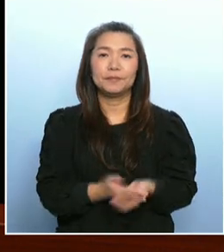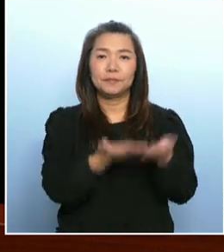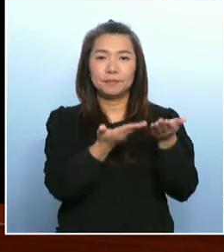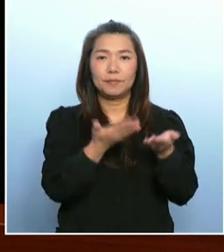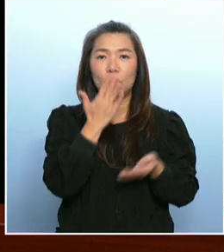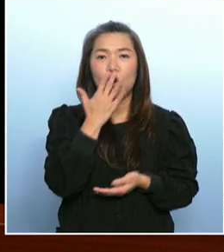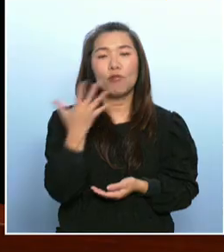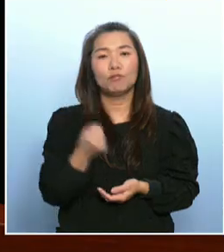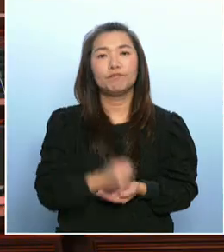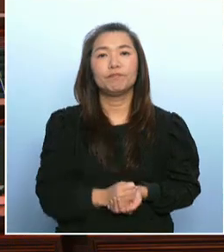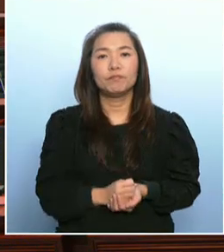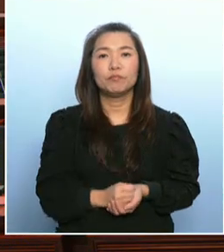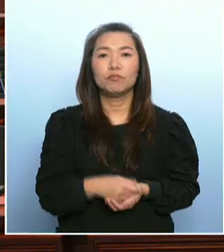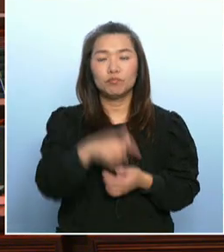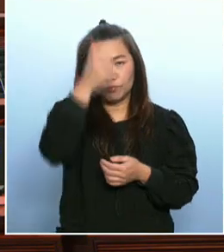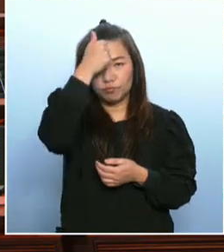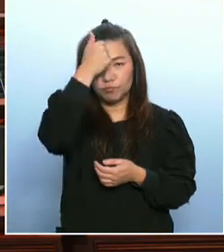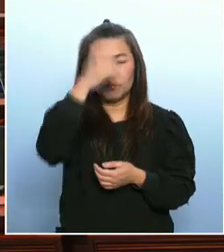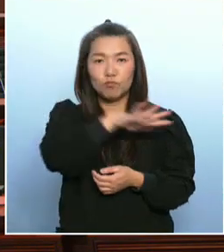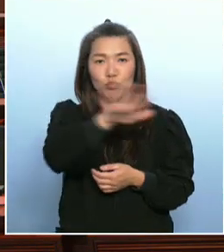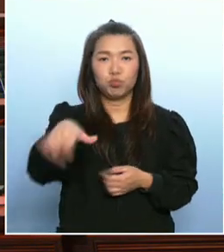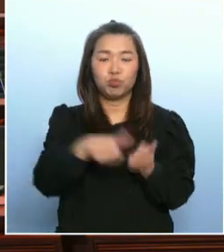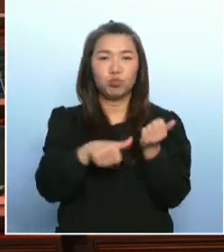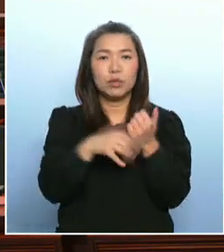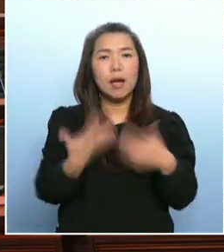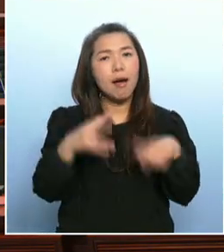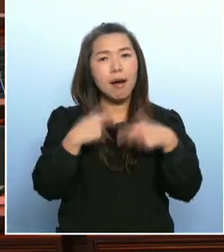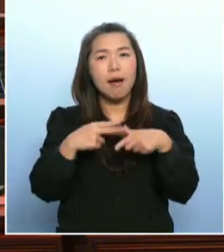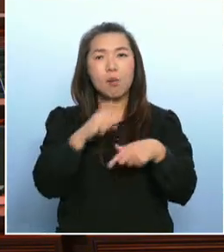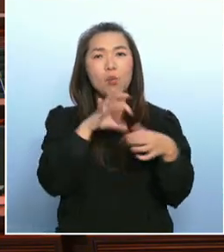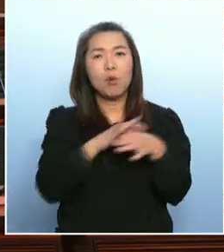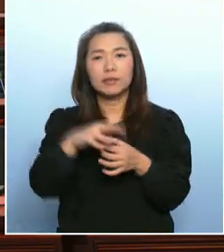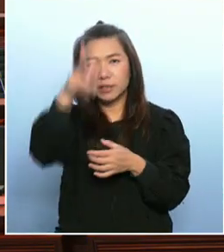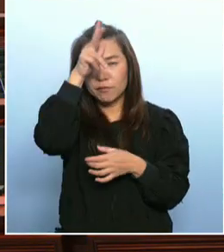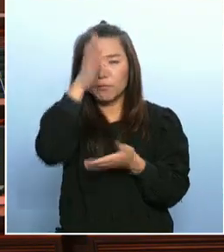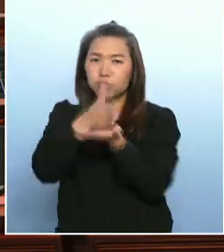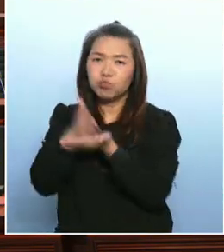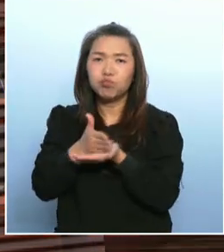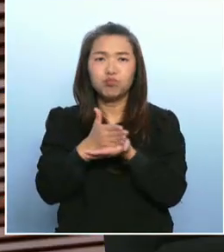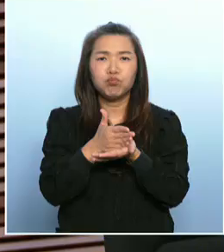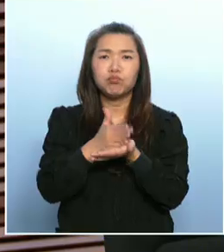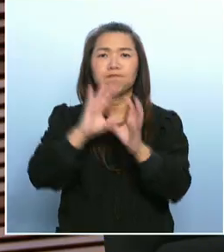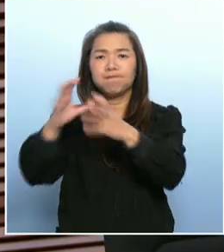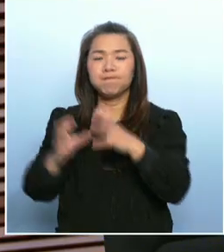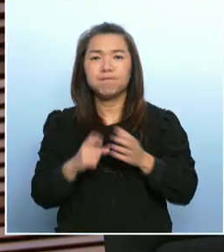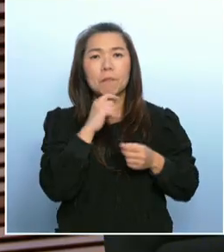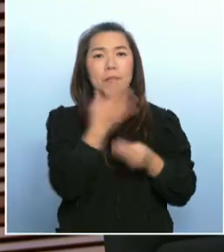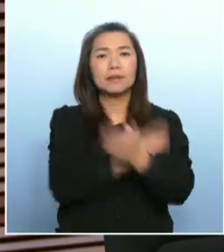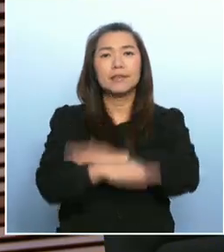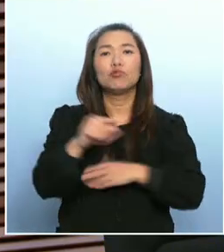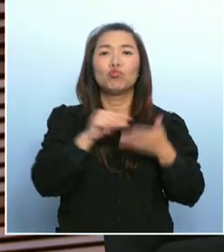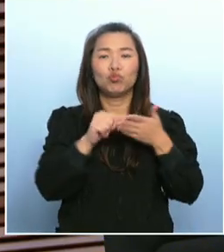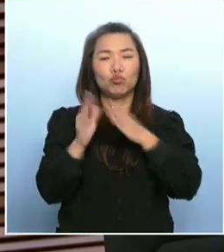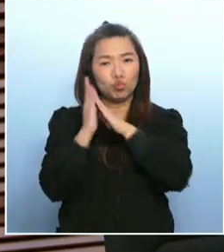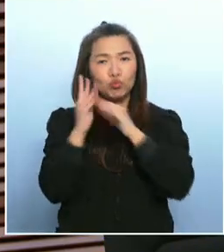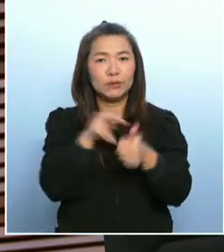Undersecretary Ho, please. Thank you, Madam Chair, members. This paper briefs members on the provision of residential care services for different types of